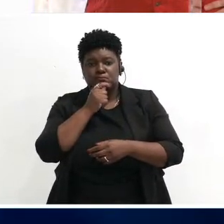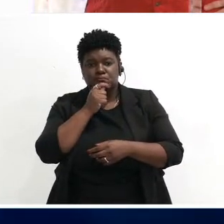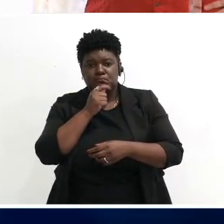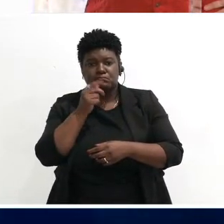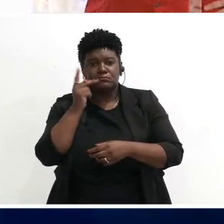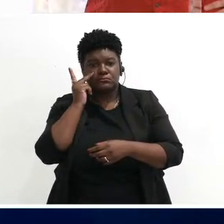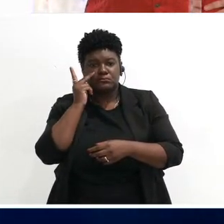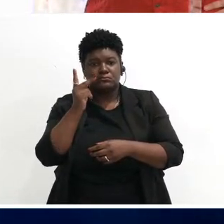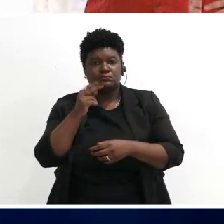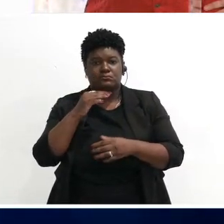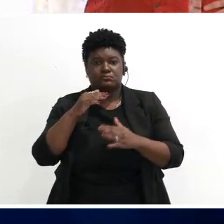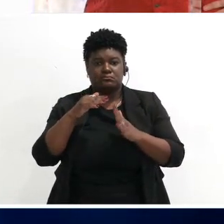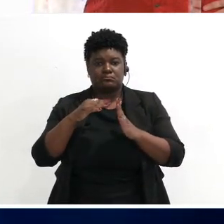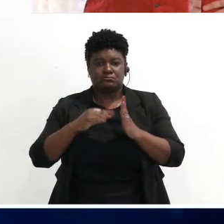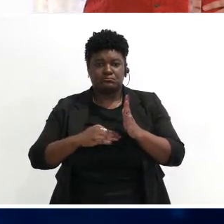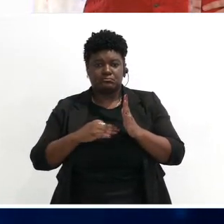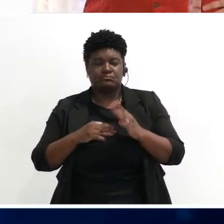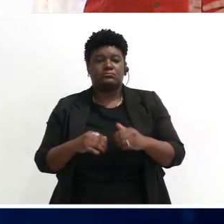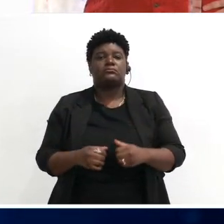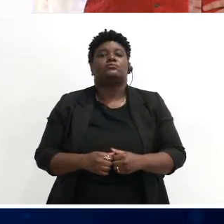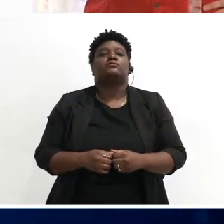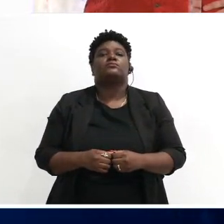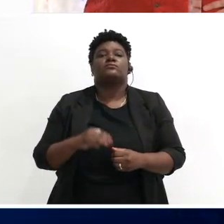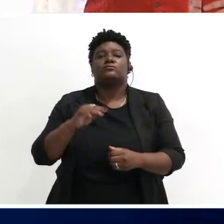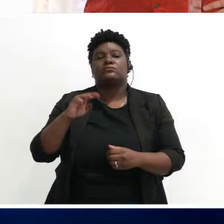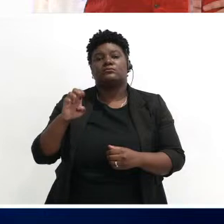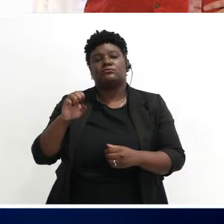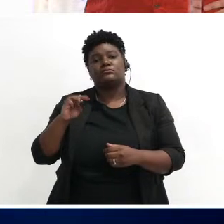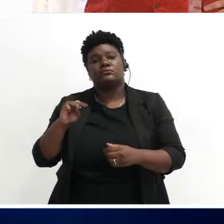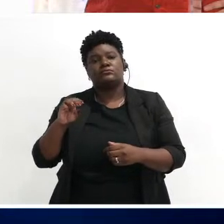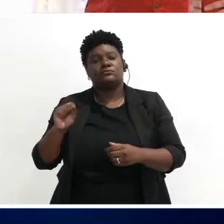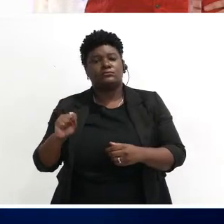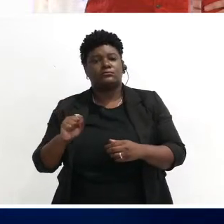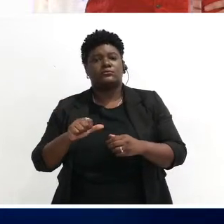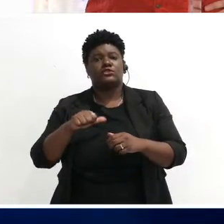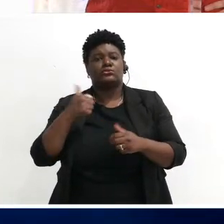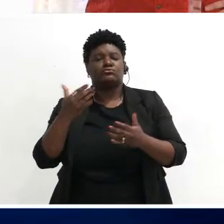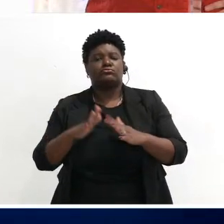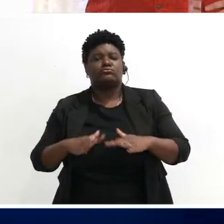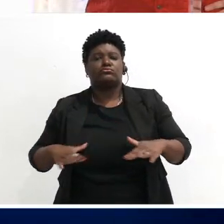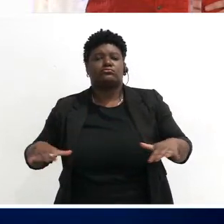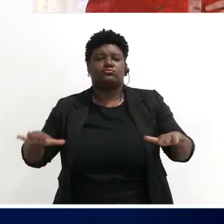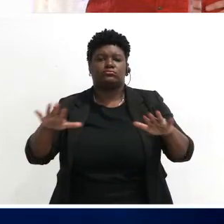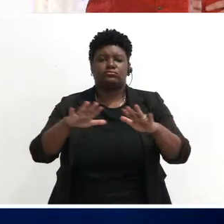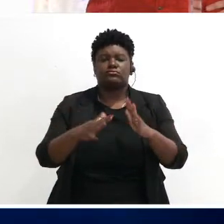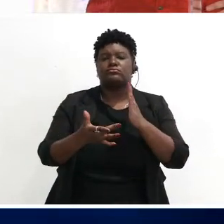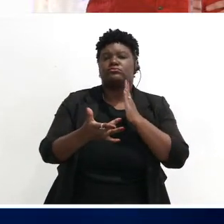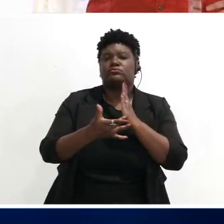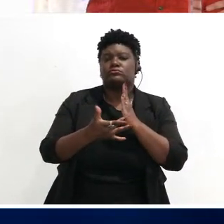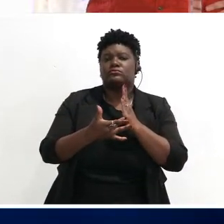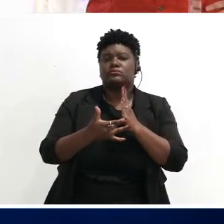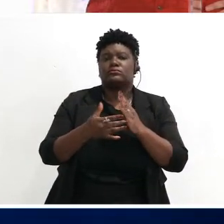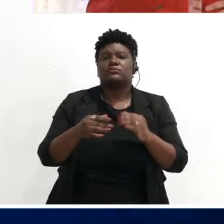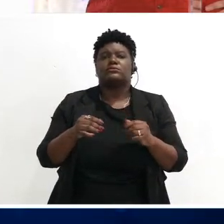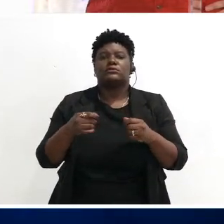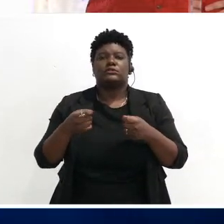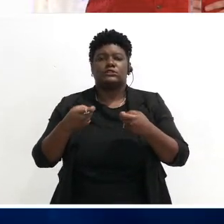So MEMS is a whole nother area of semiconductor technology we haven't really talked about today, but